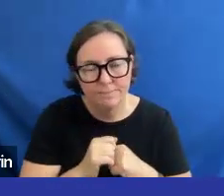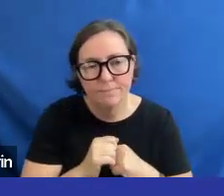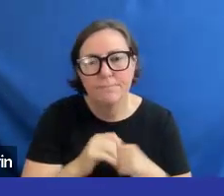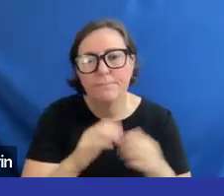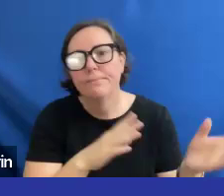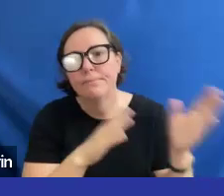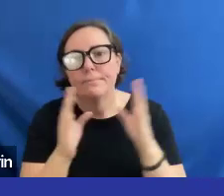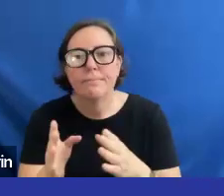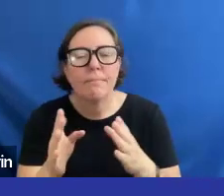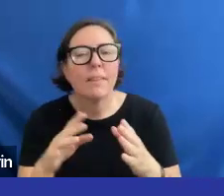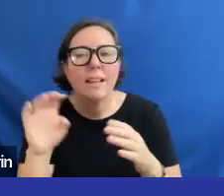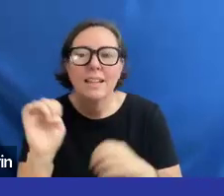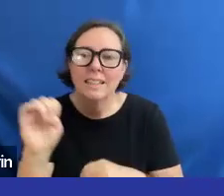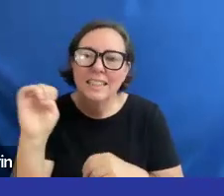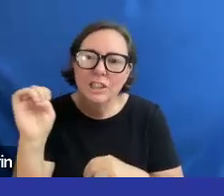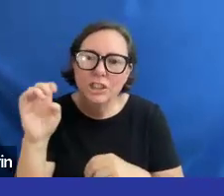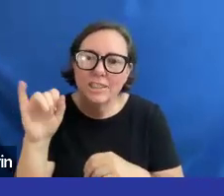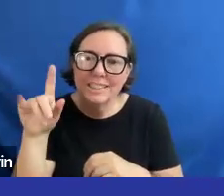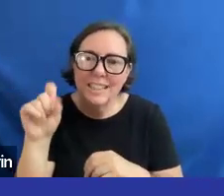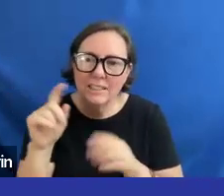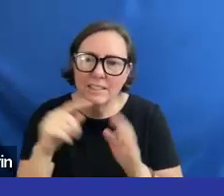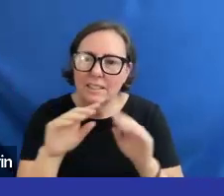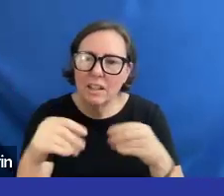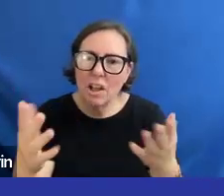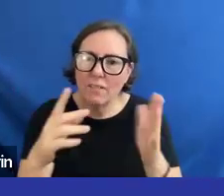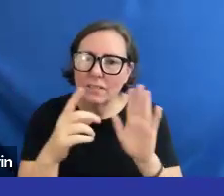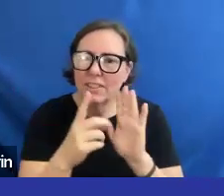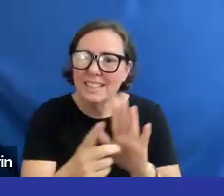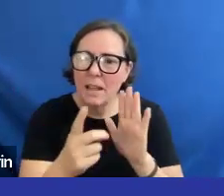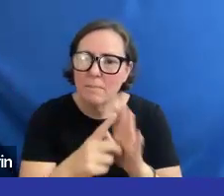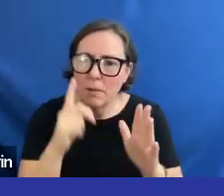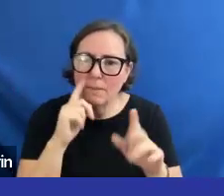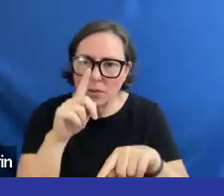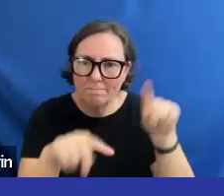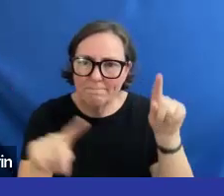Easter Seals offers device demonstrations at 2 locations.